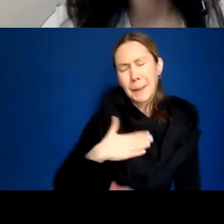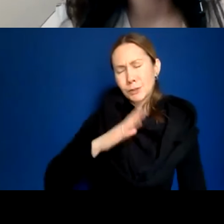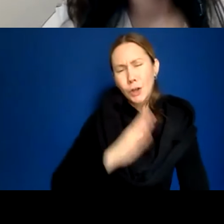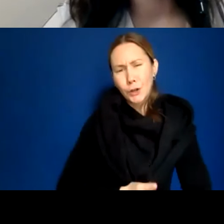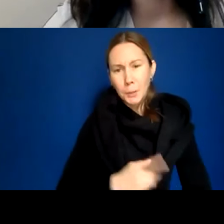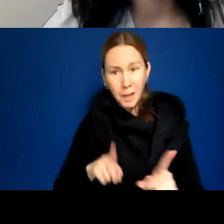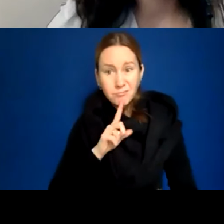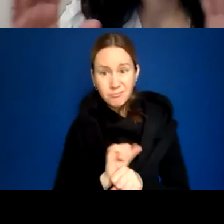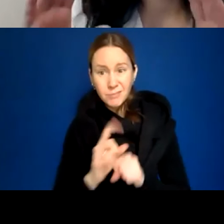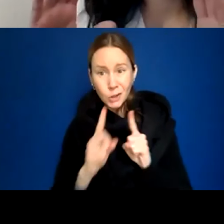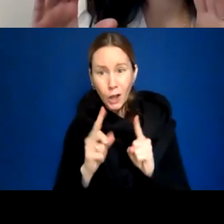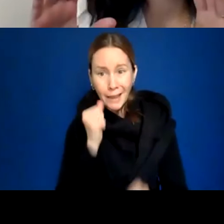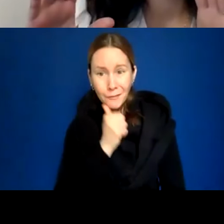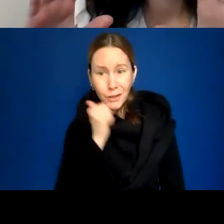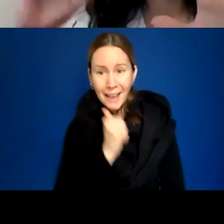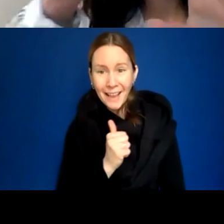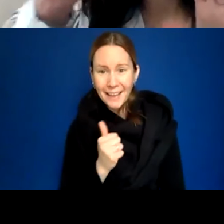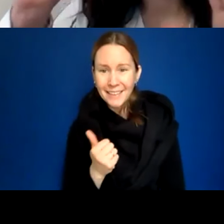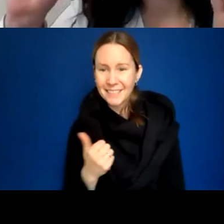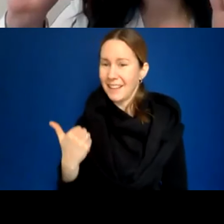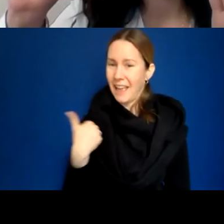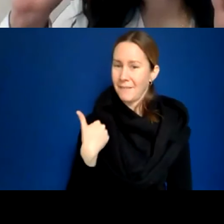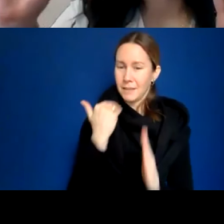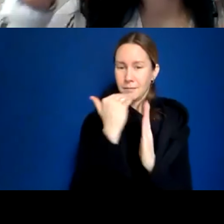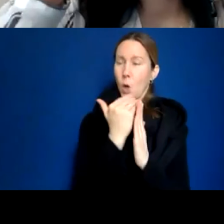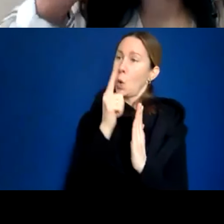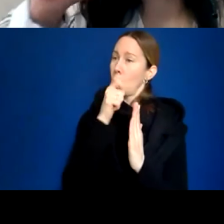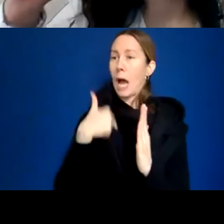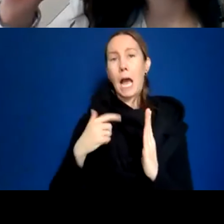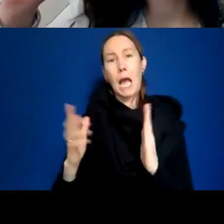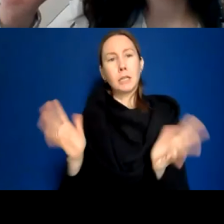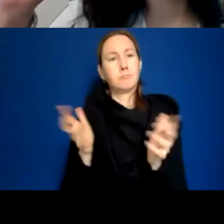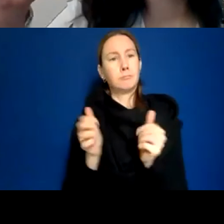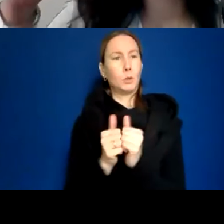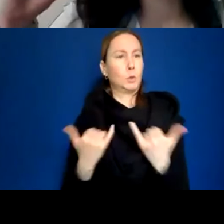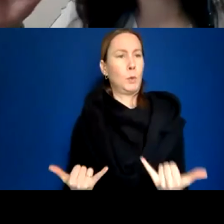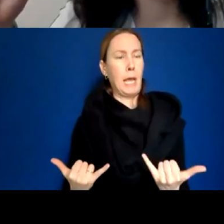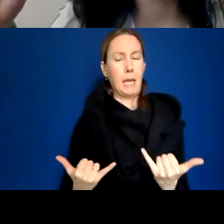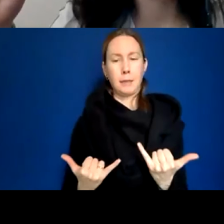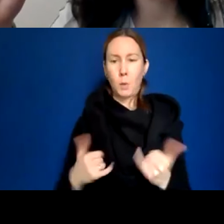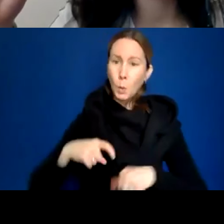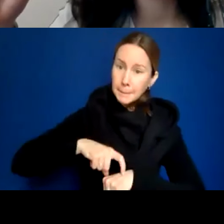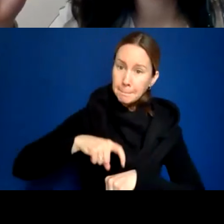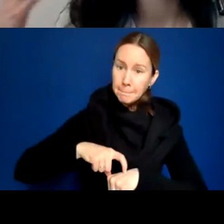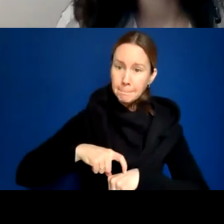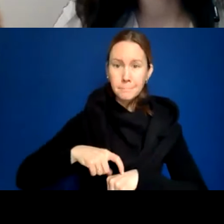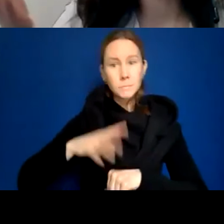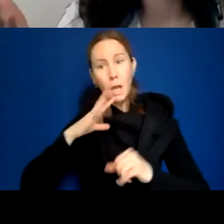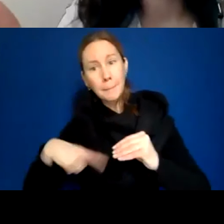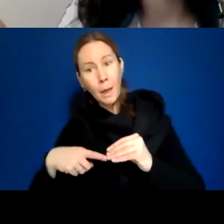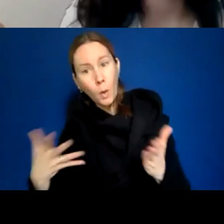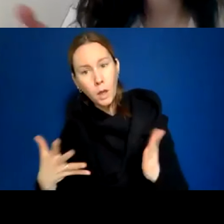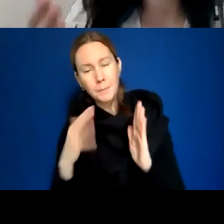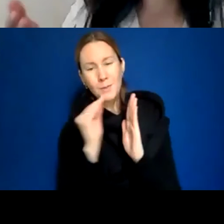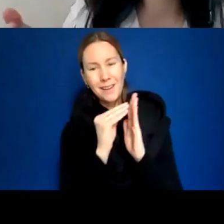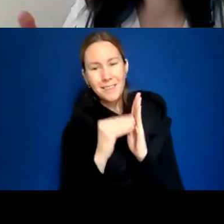day, you could have a page with, you know, who did I talk to that day? What time did we talk? What did we talk about? So that you can